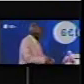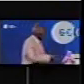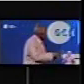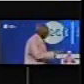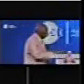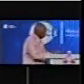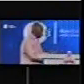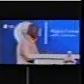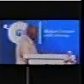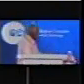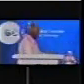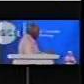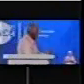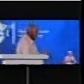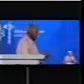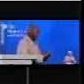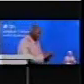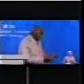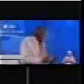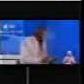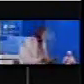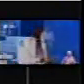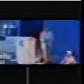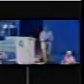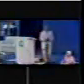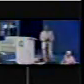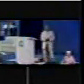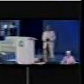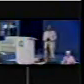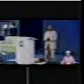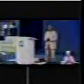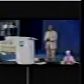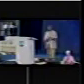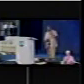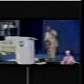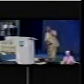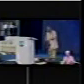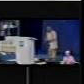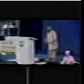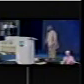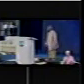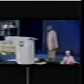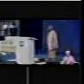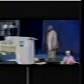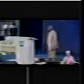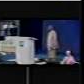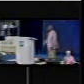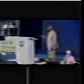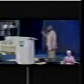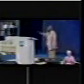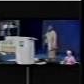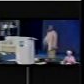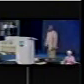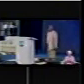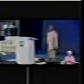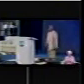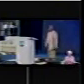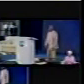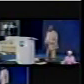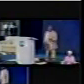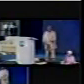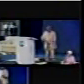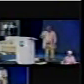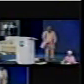over the good things. Think over the positive things. Think over the glorious things. Think over the